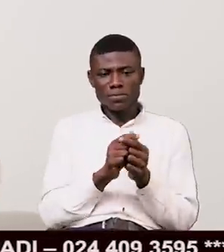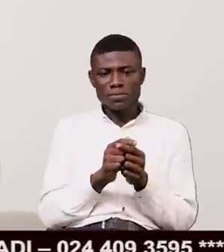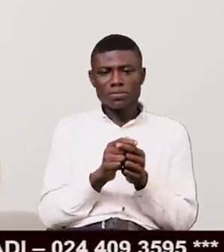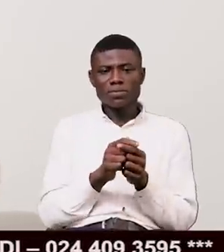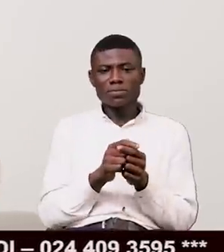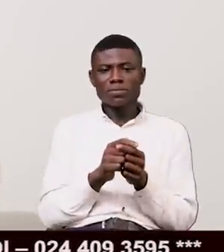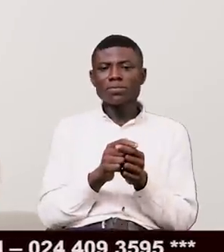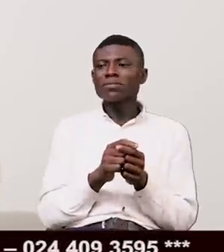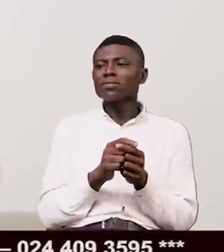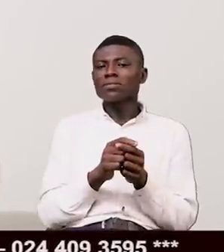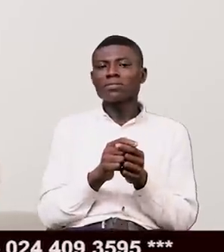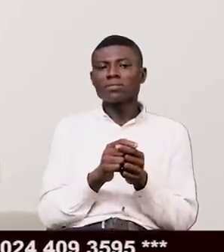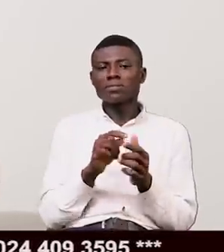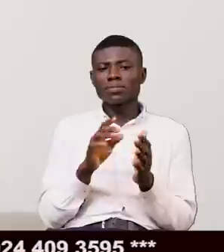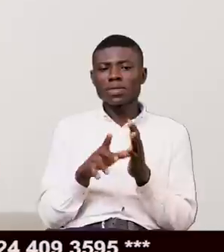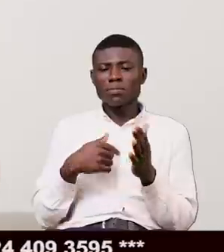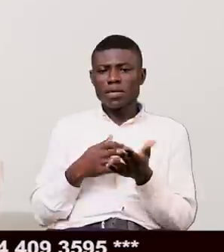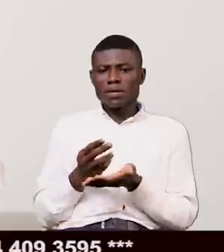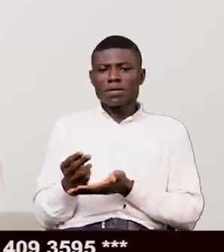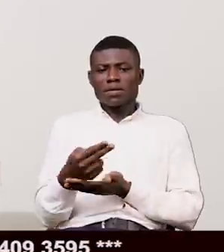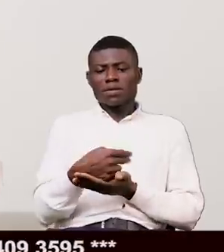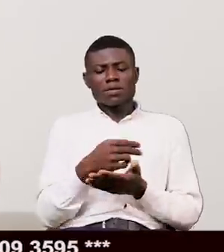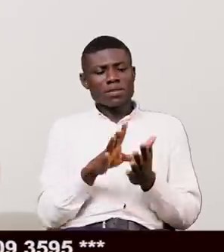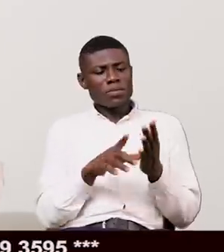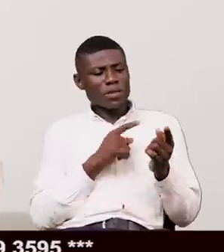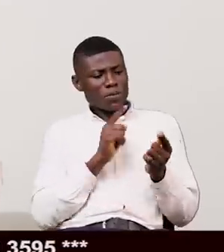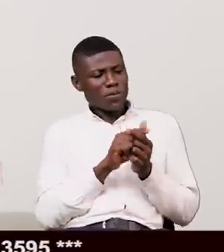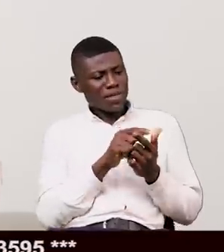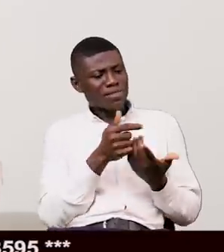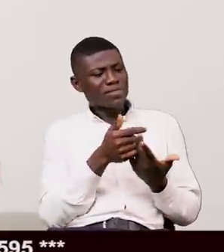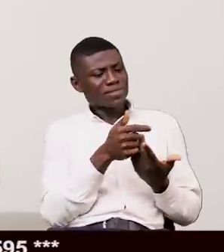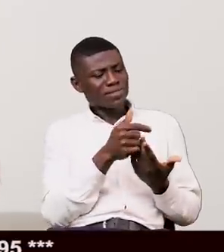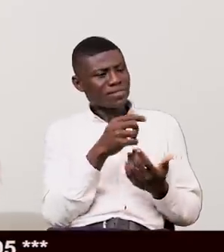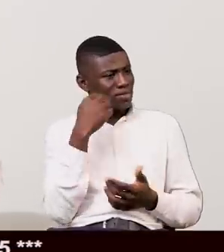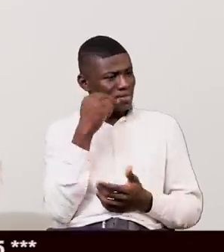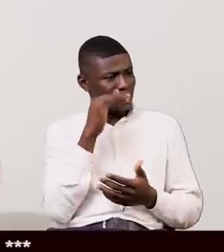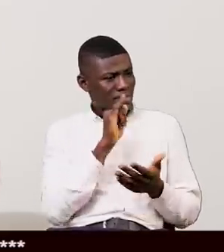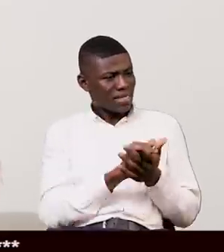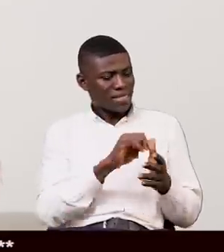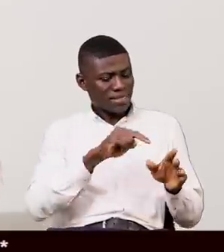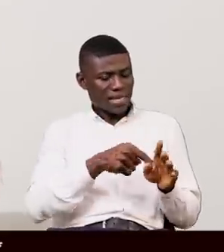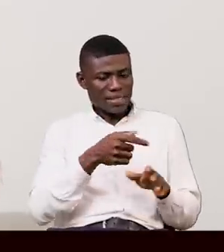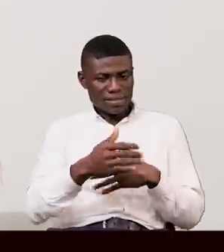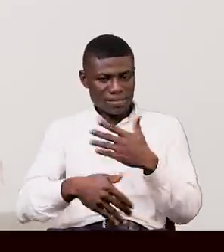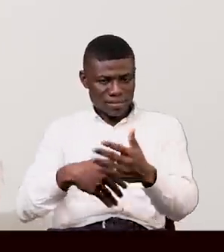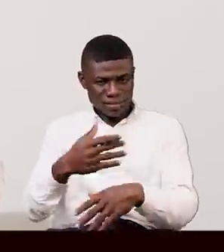nti ho na na bi sa mechi bai no de mechia no nti sa na etie